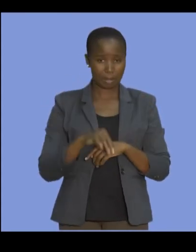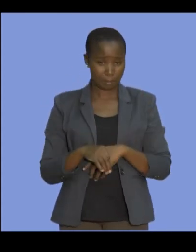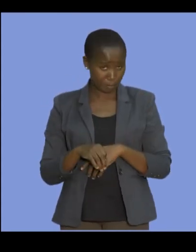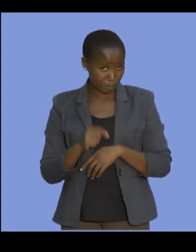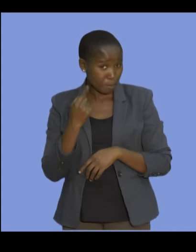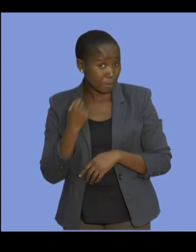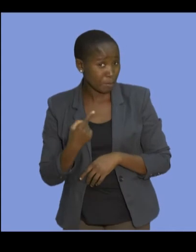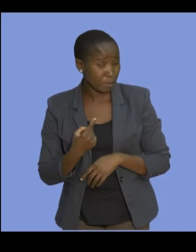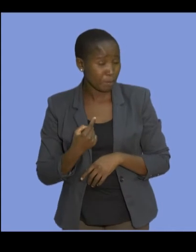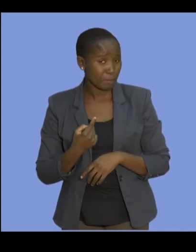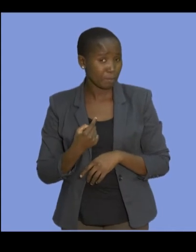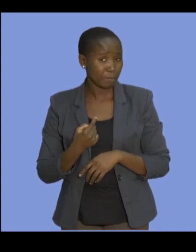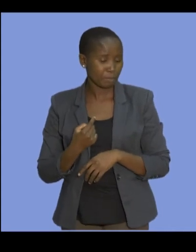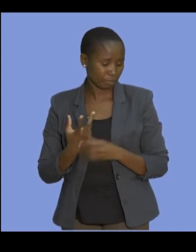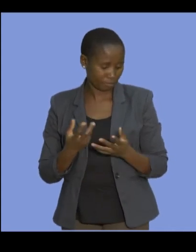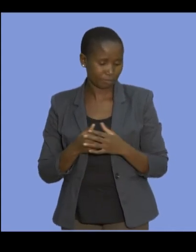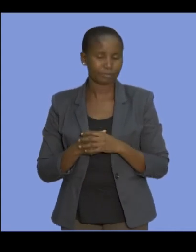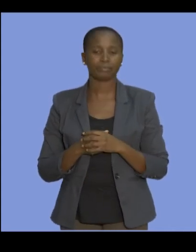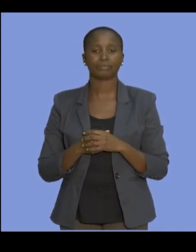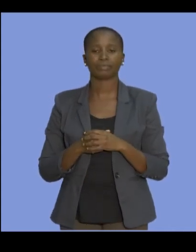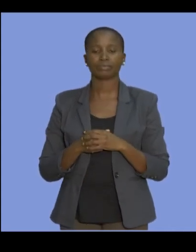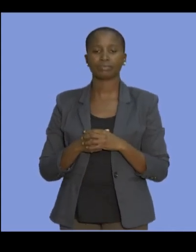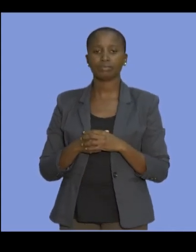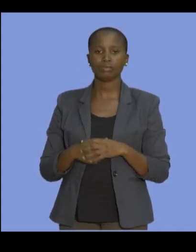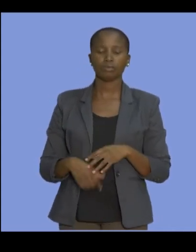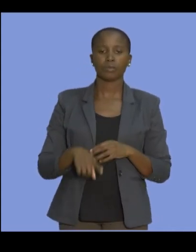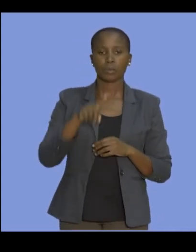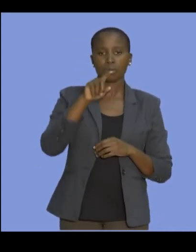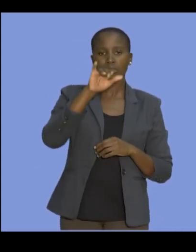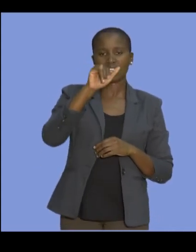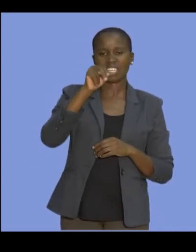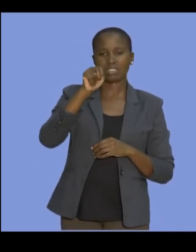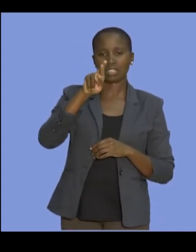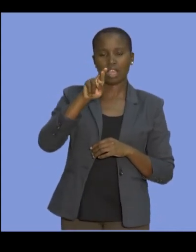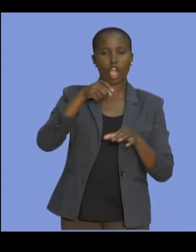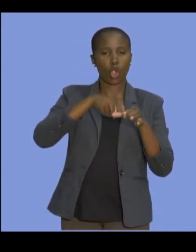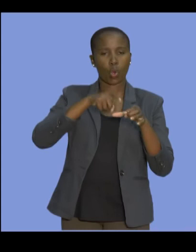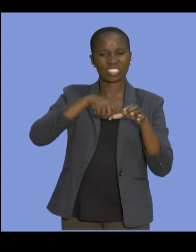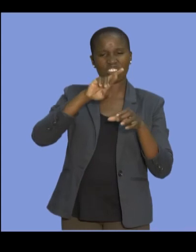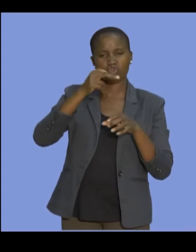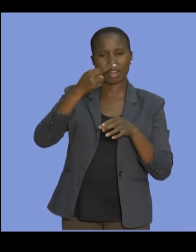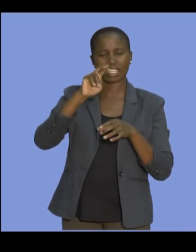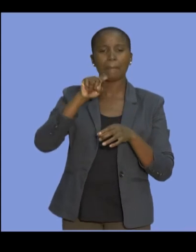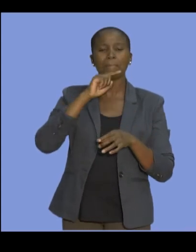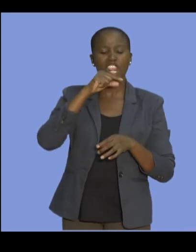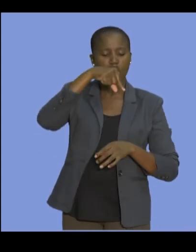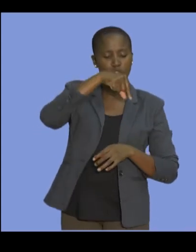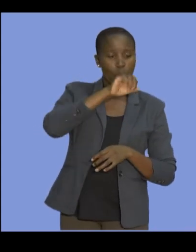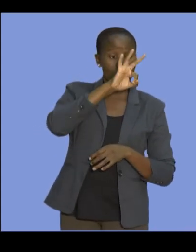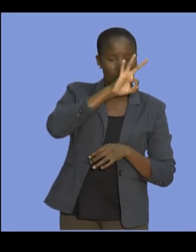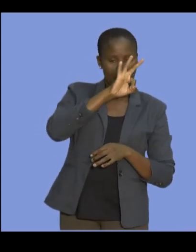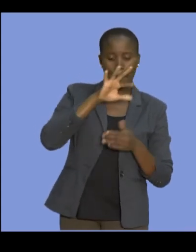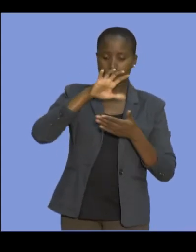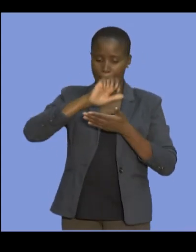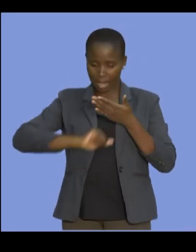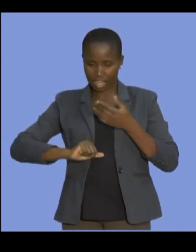is 23. The interquartile range, which is Q3 minus Q1, give us